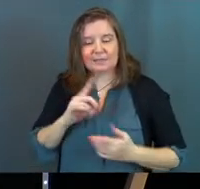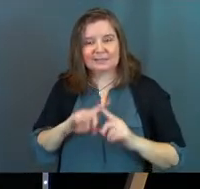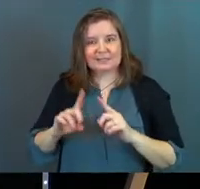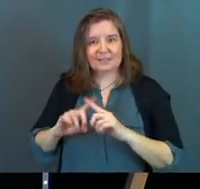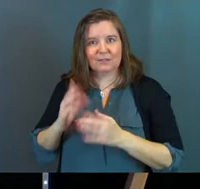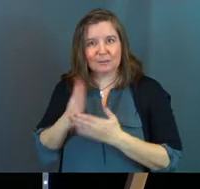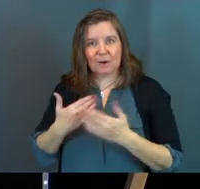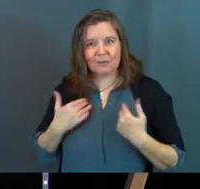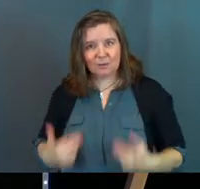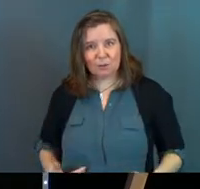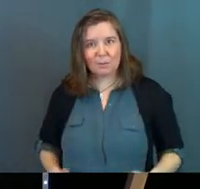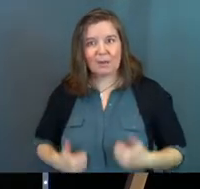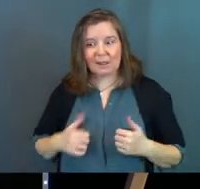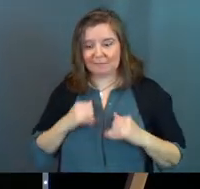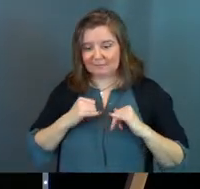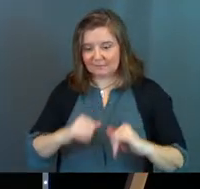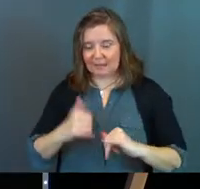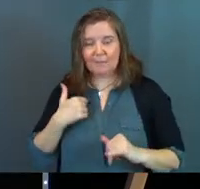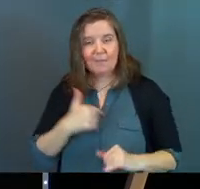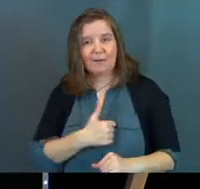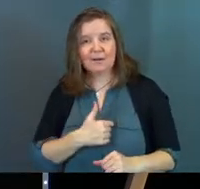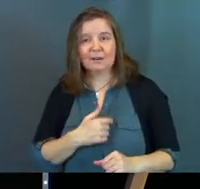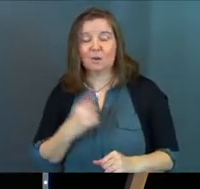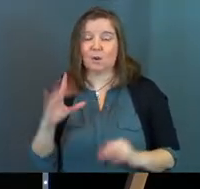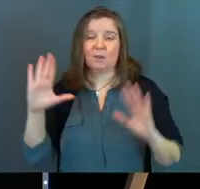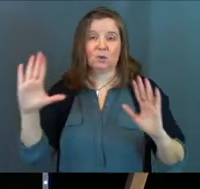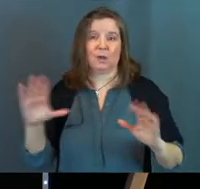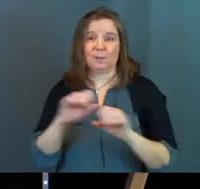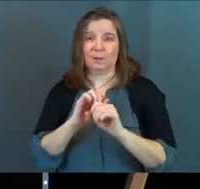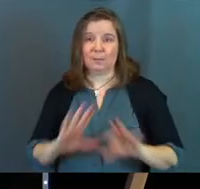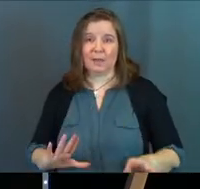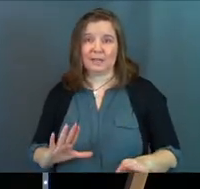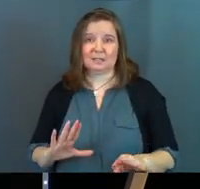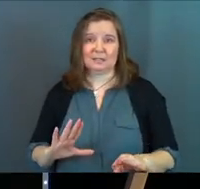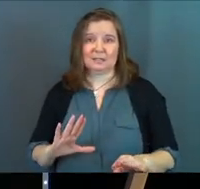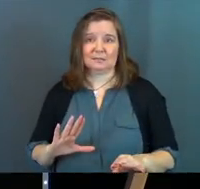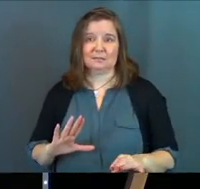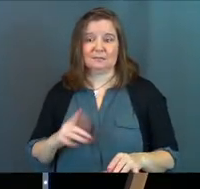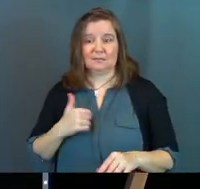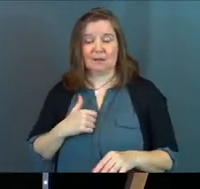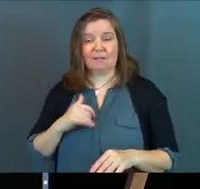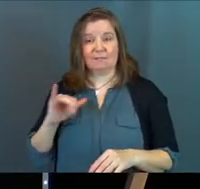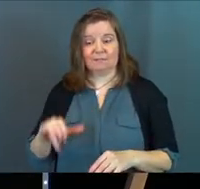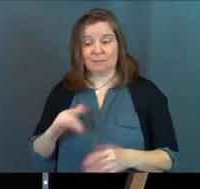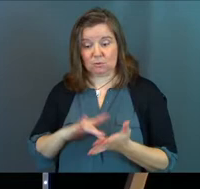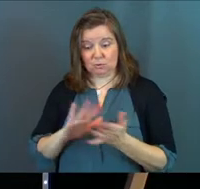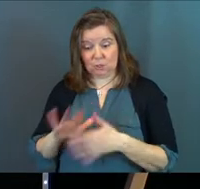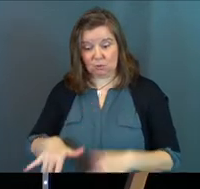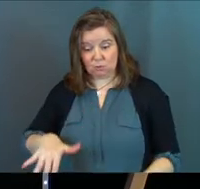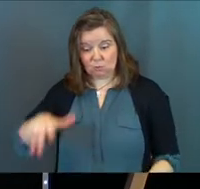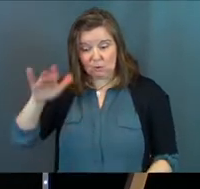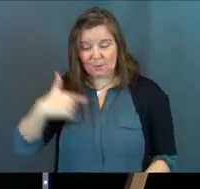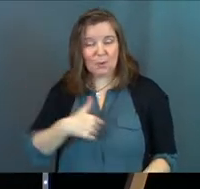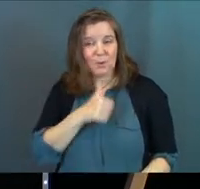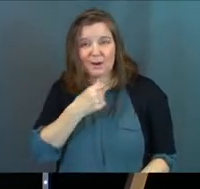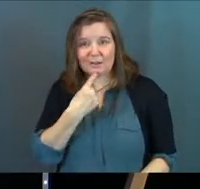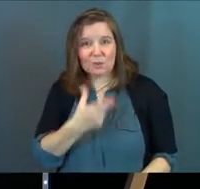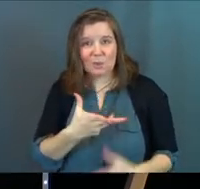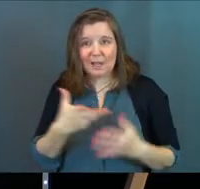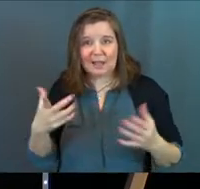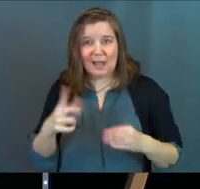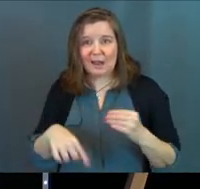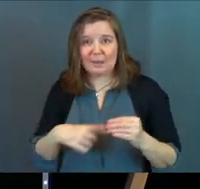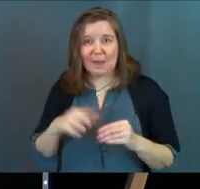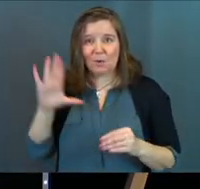our human life the way that we've experienced it. It's one of the incredible blessings of the incarnation. But Jesus grew up, and we're not told a